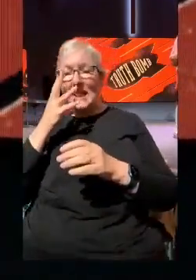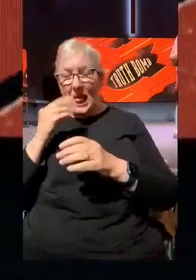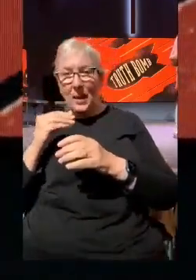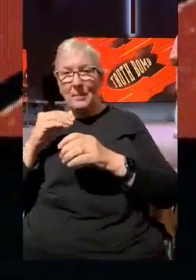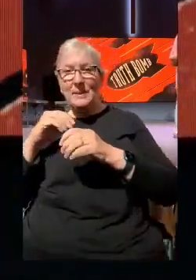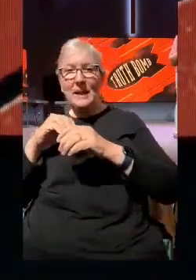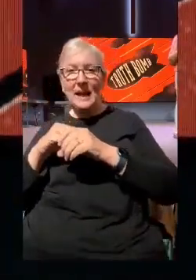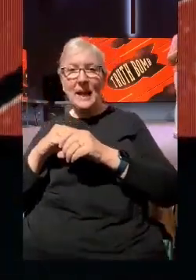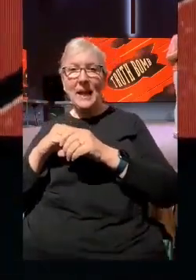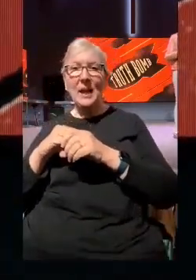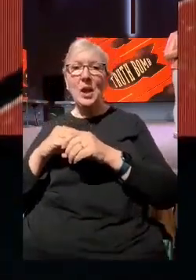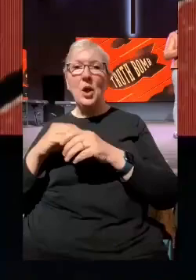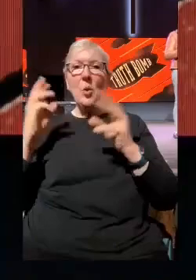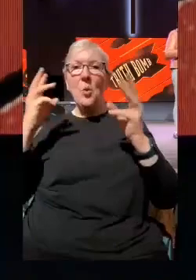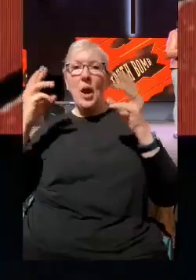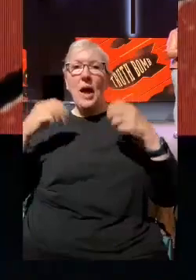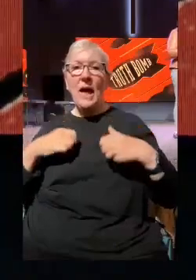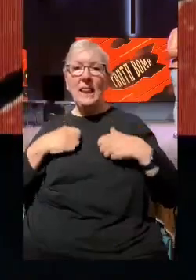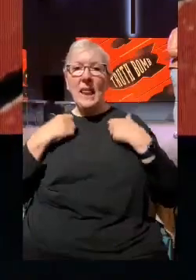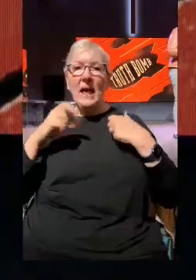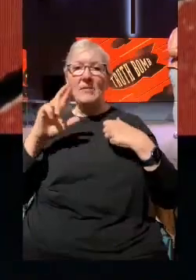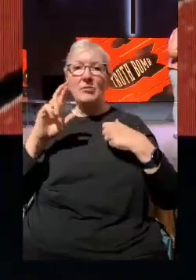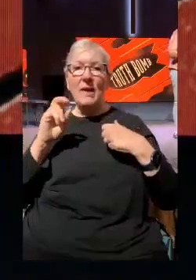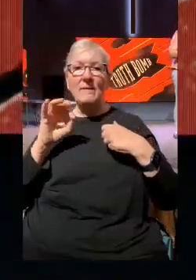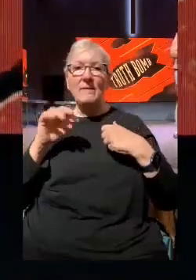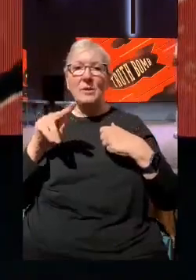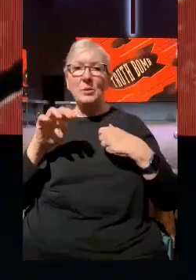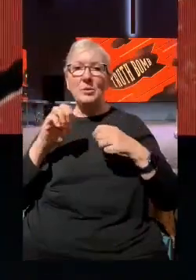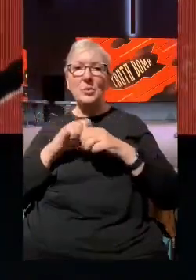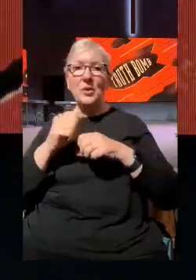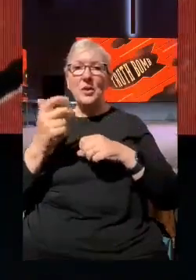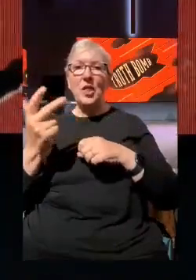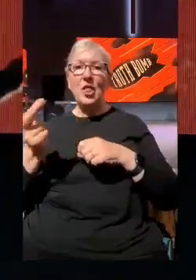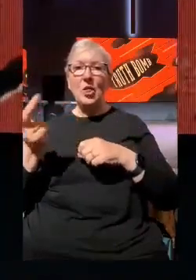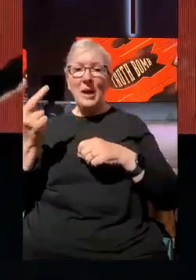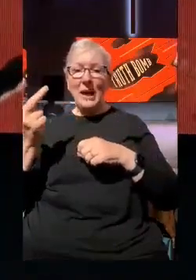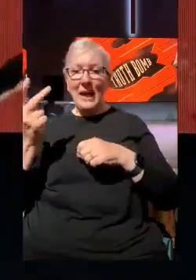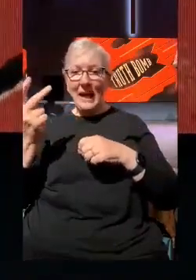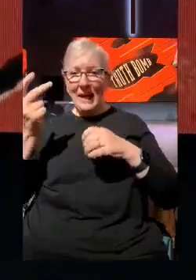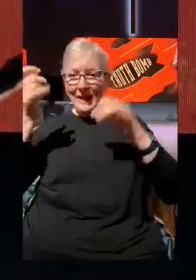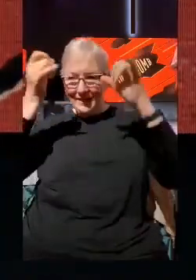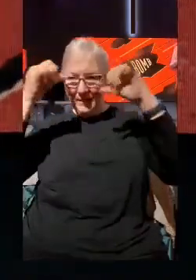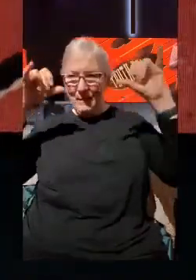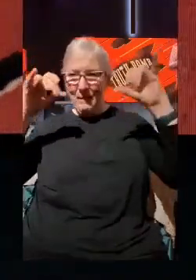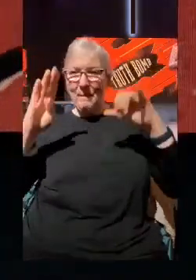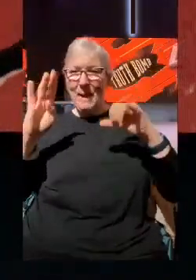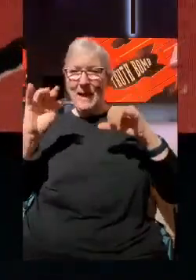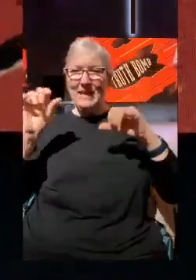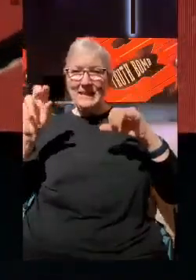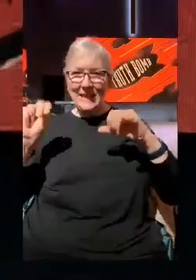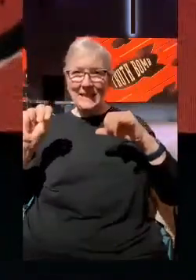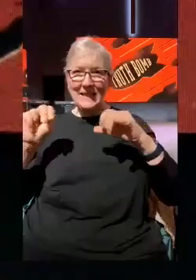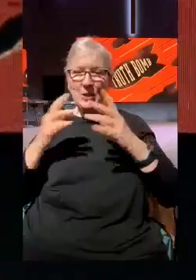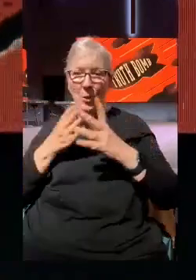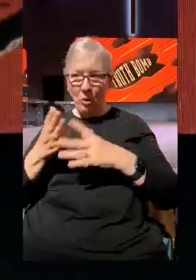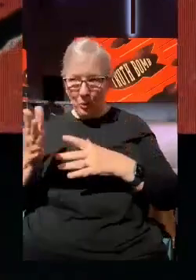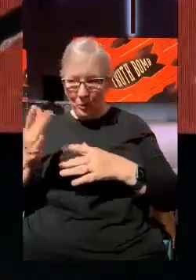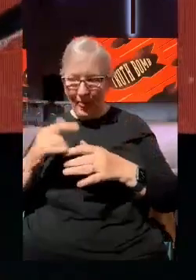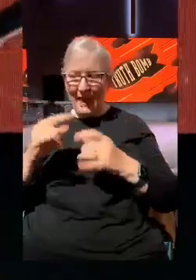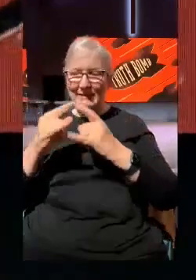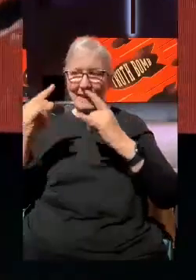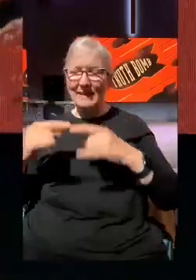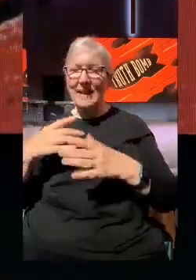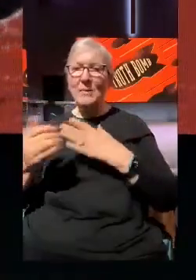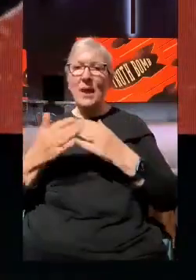a wildlife refuge with free roaming bison going through the tents. That was an interesting experience. And the next morning, we got up on